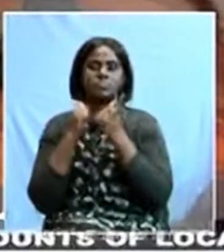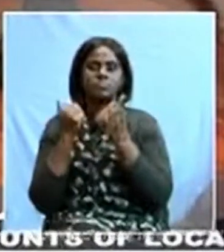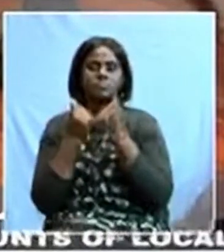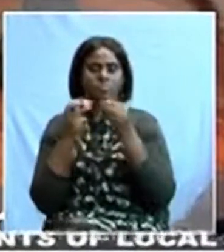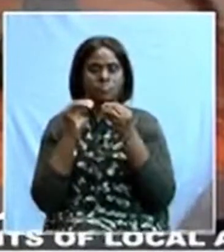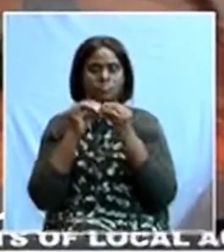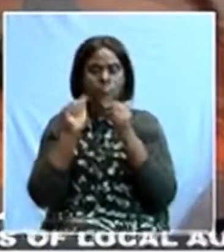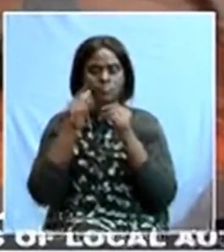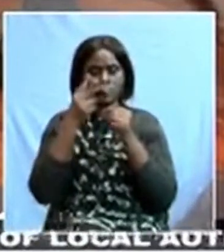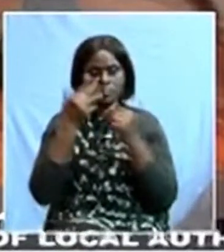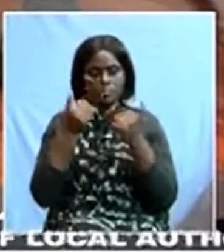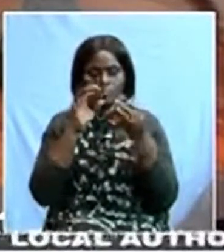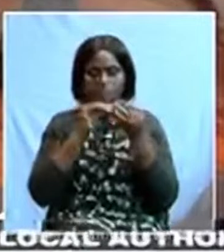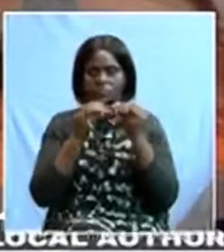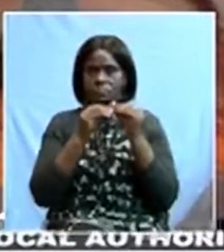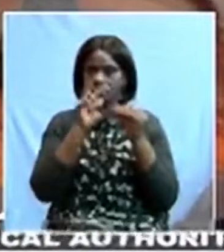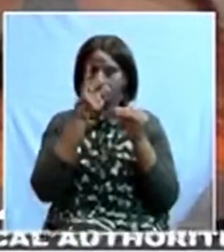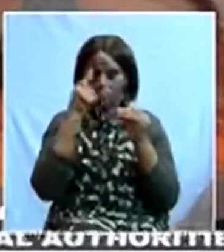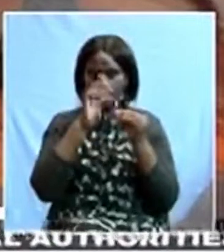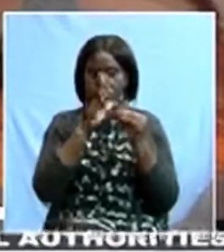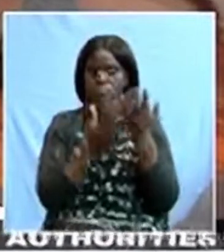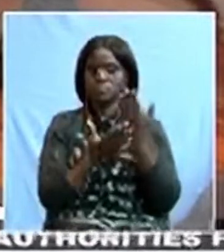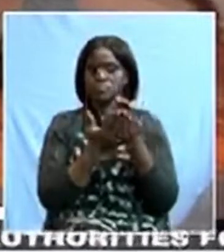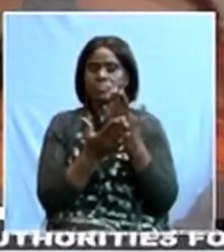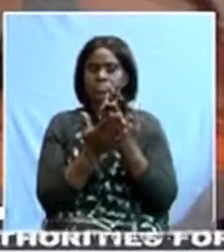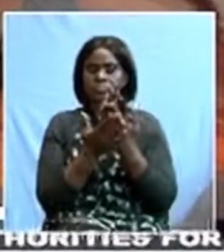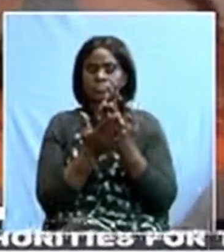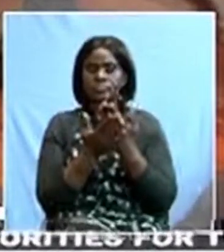We can see Appendix 2 for the attachments.